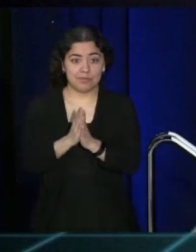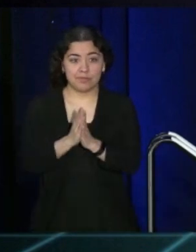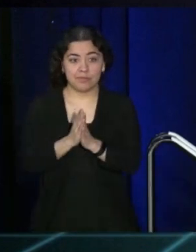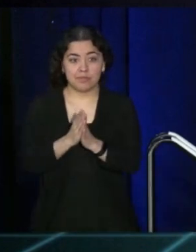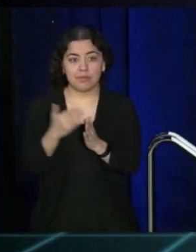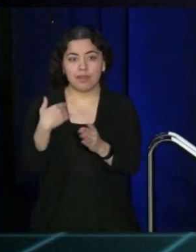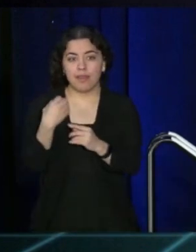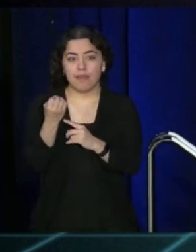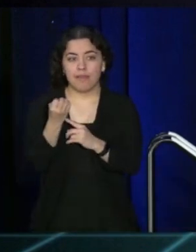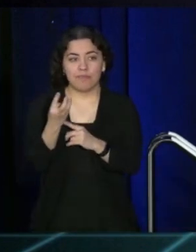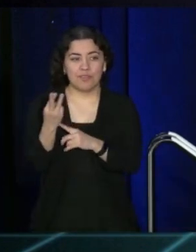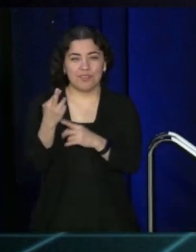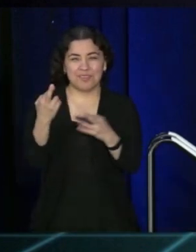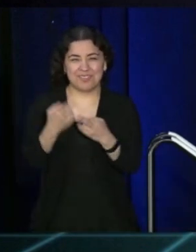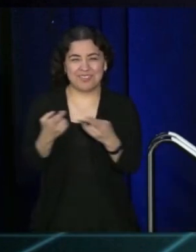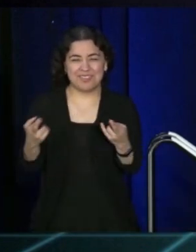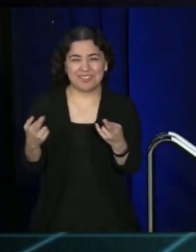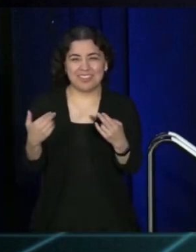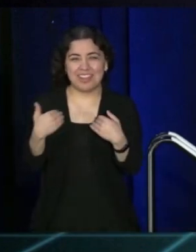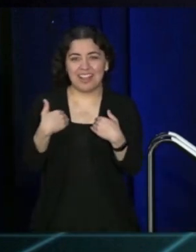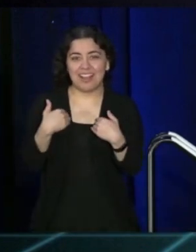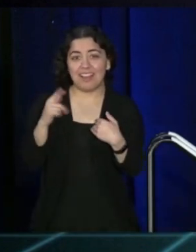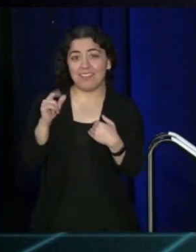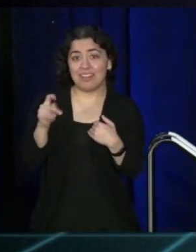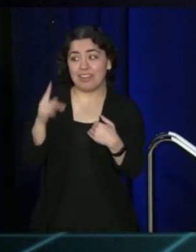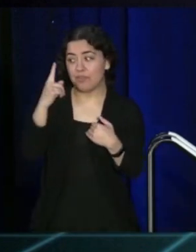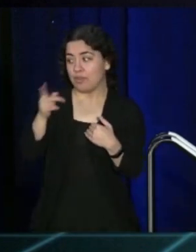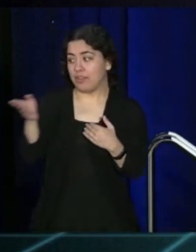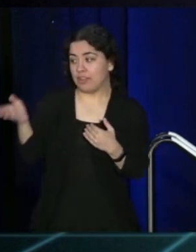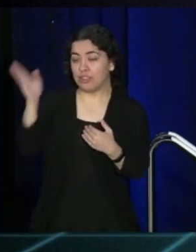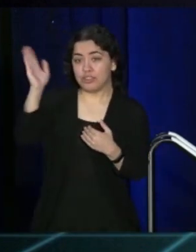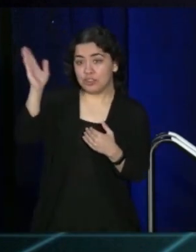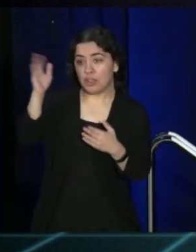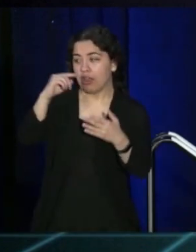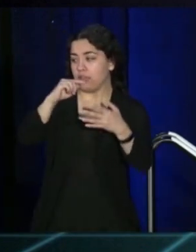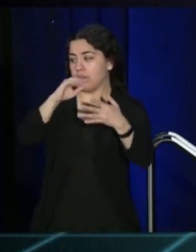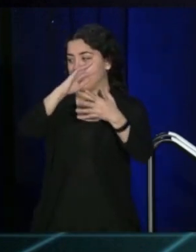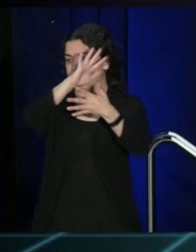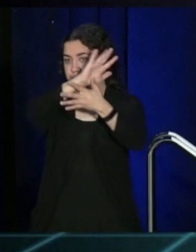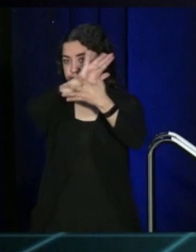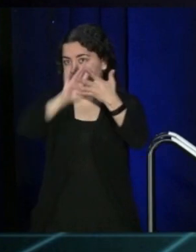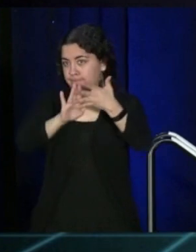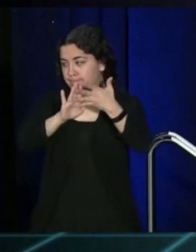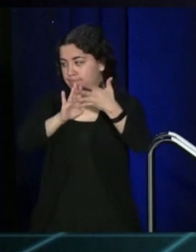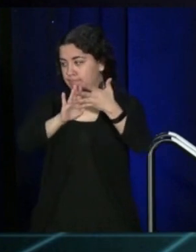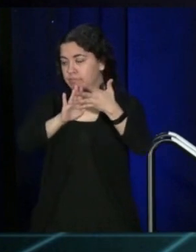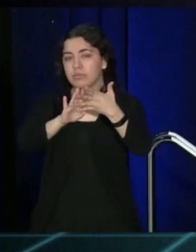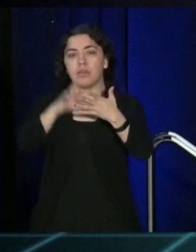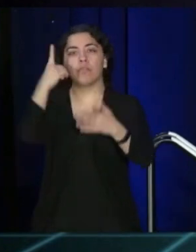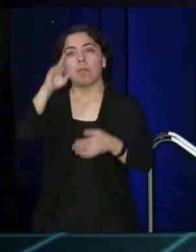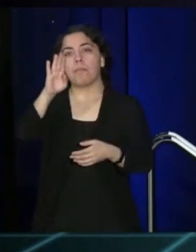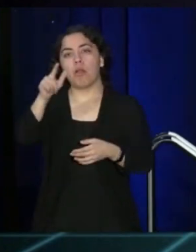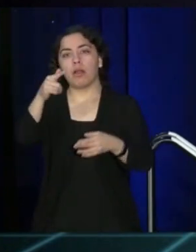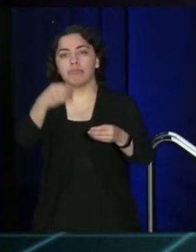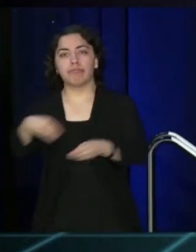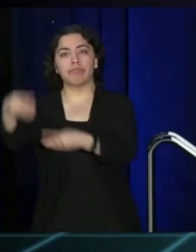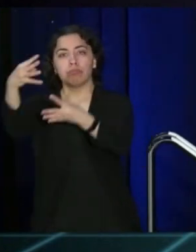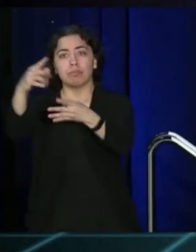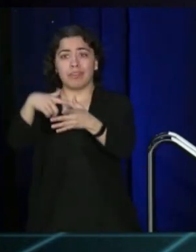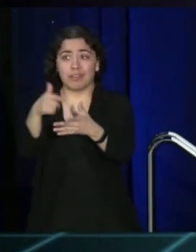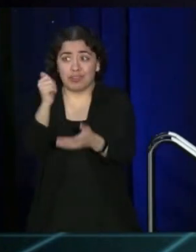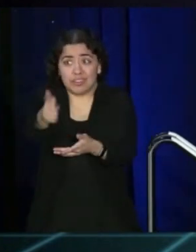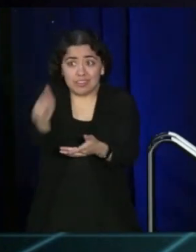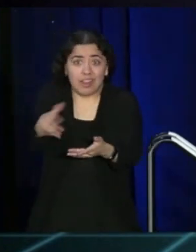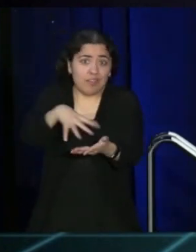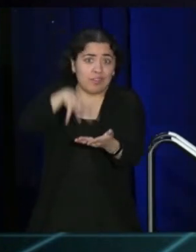couple resources. I've got a link to this talk in blog post format and then go learn the web, folks. Like, we've